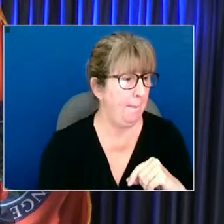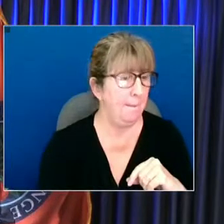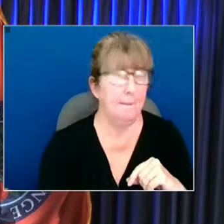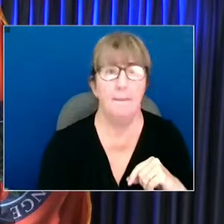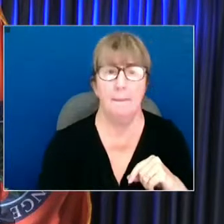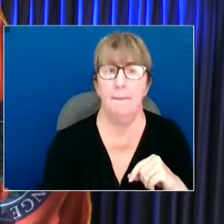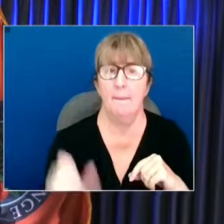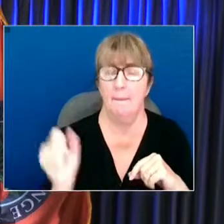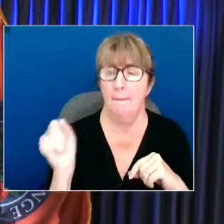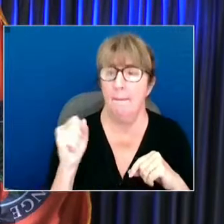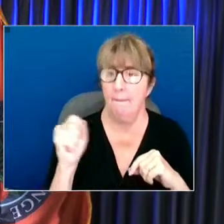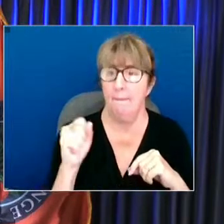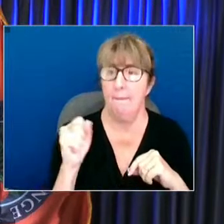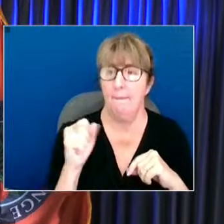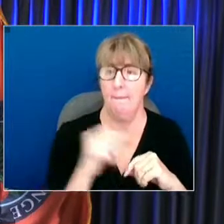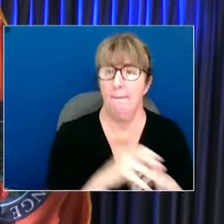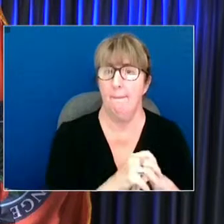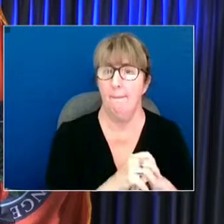Yeah. sliding?